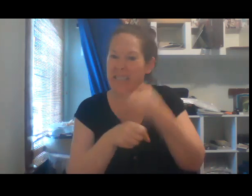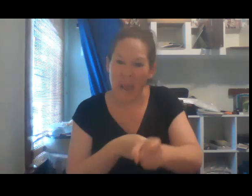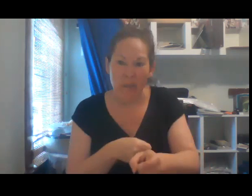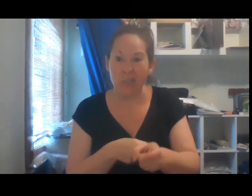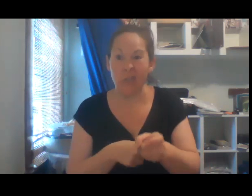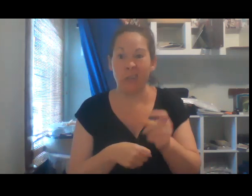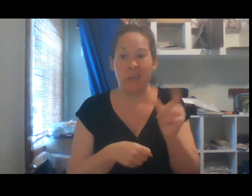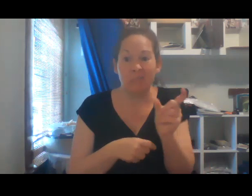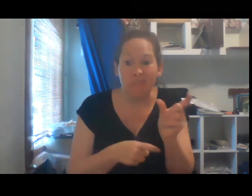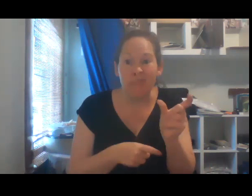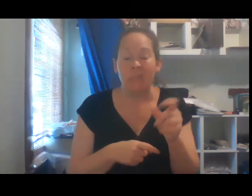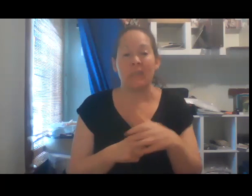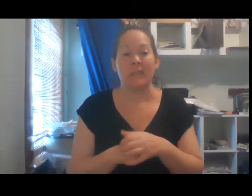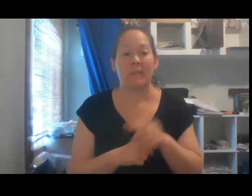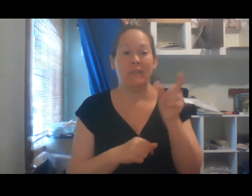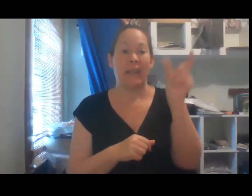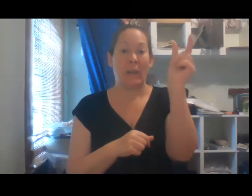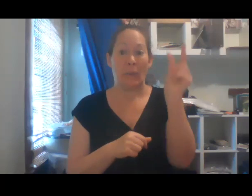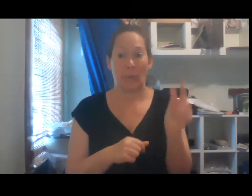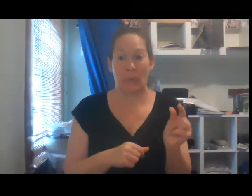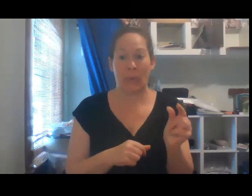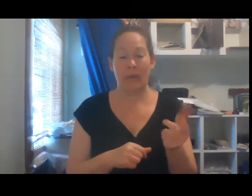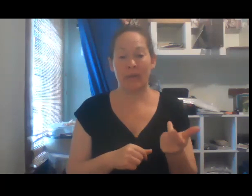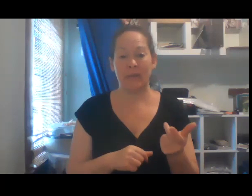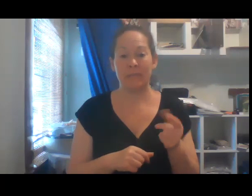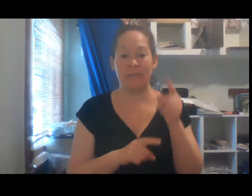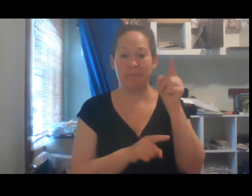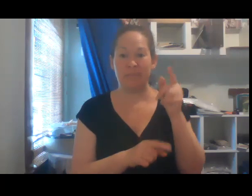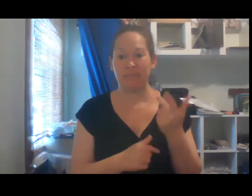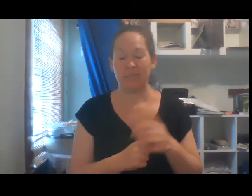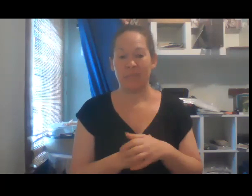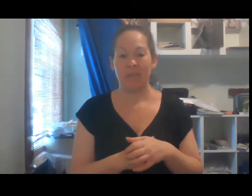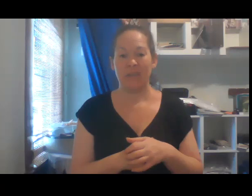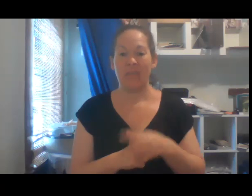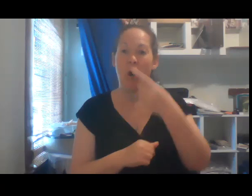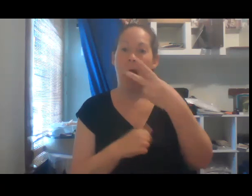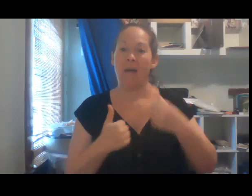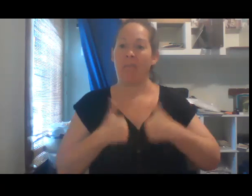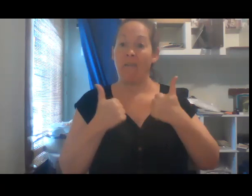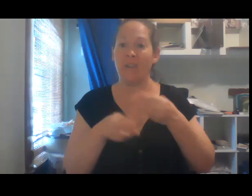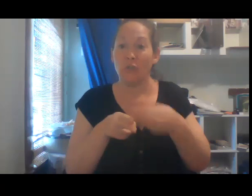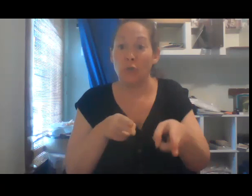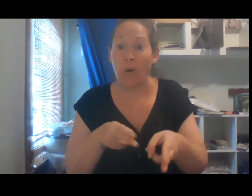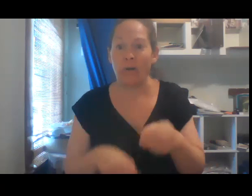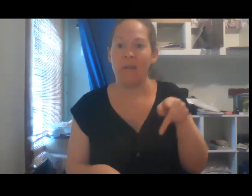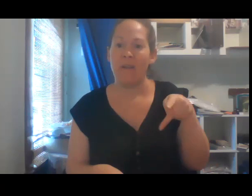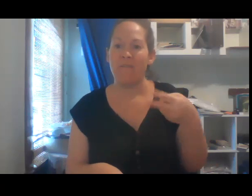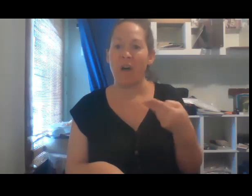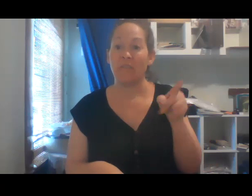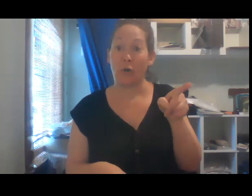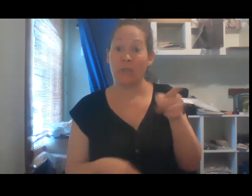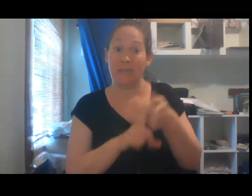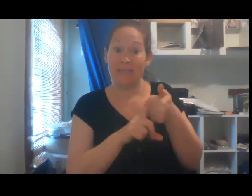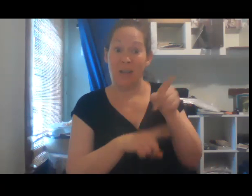for substances that have half-lives that are short. Now, phosphorus-32 has a half-life